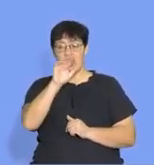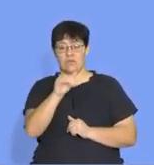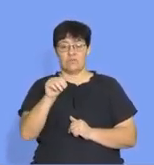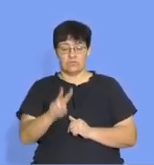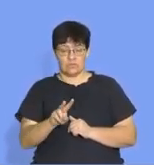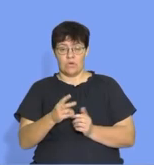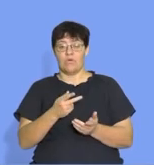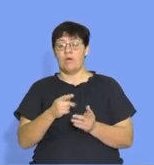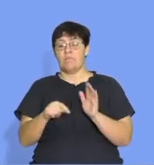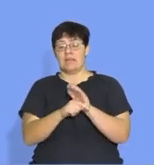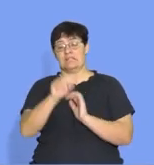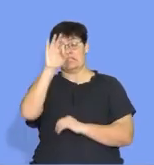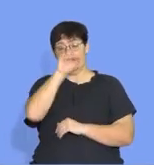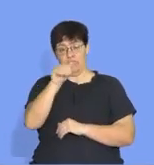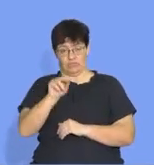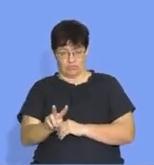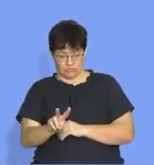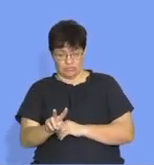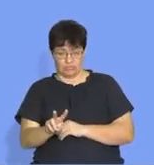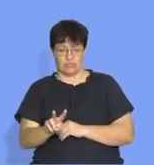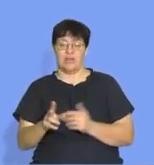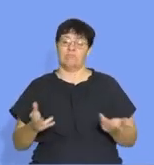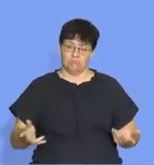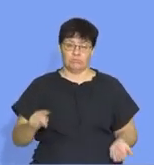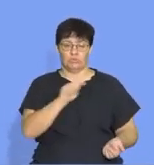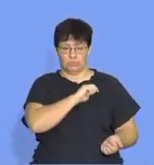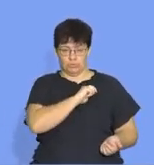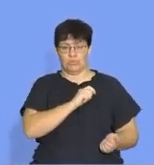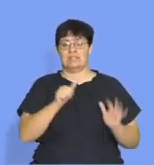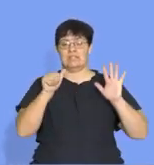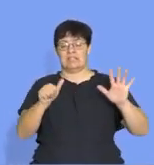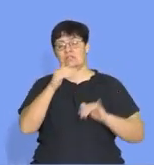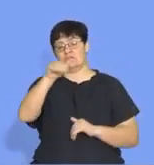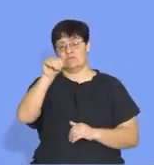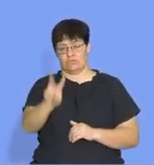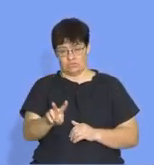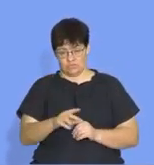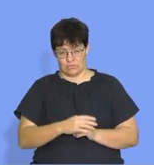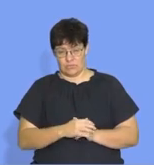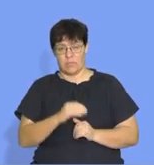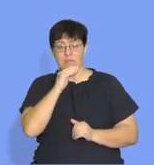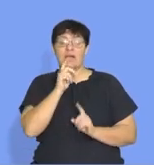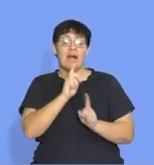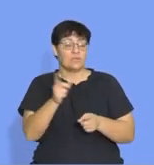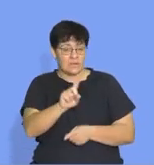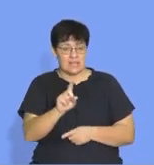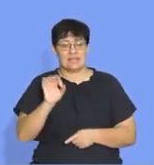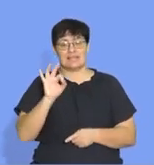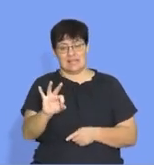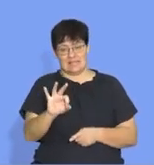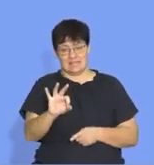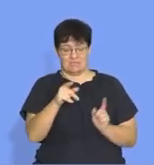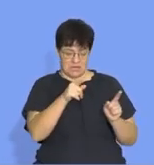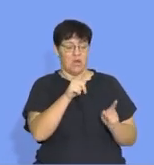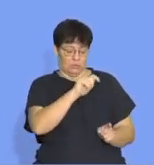is definitely going to be 6 over 2, which is 3. Then it gives us 0. So that's how you